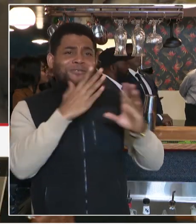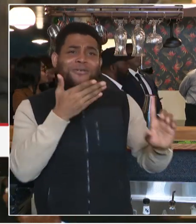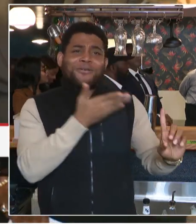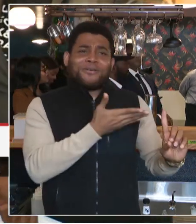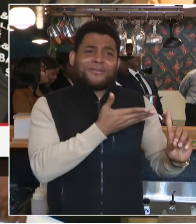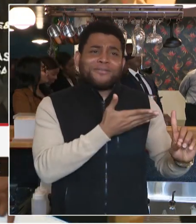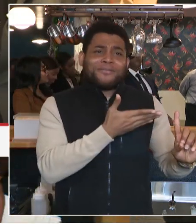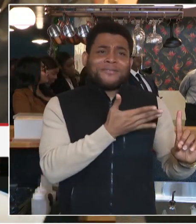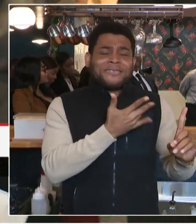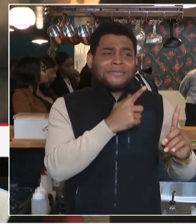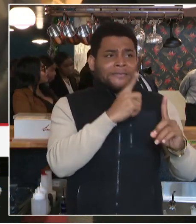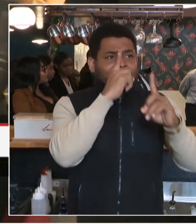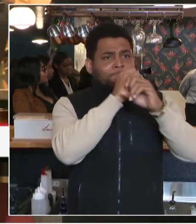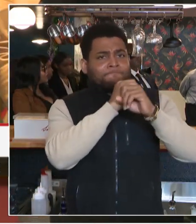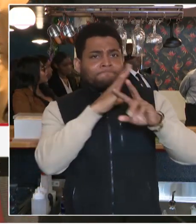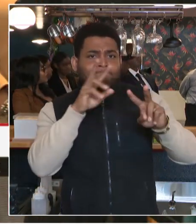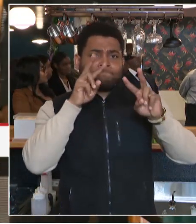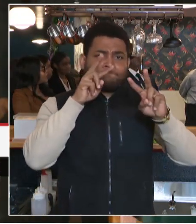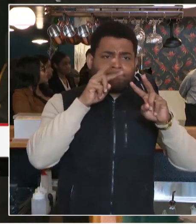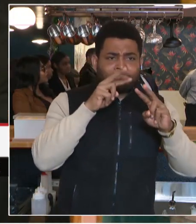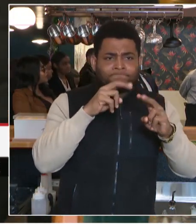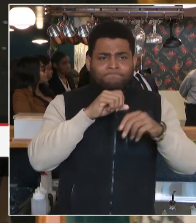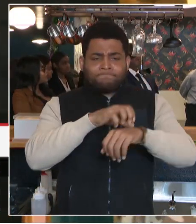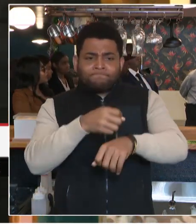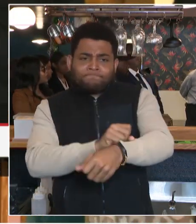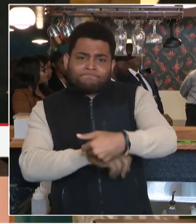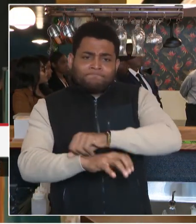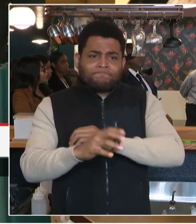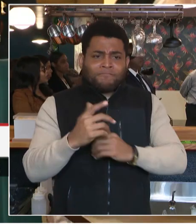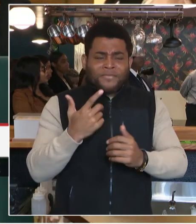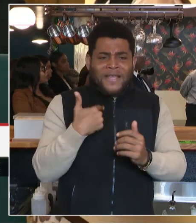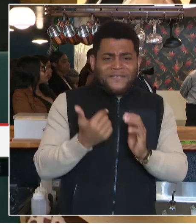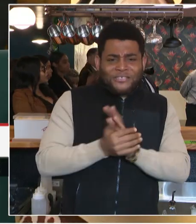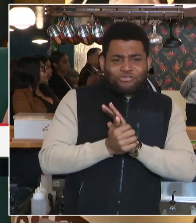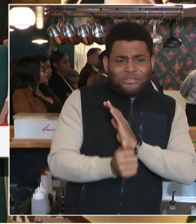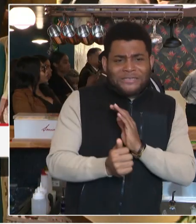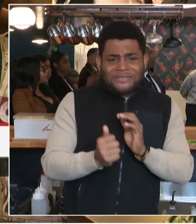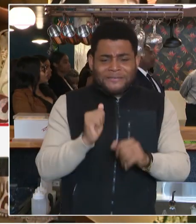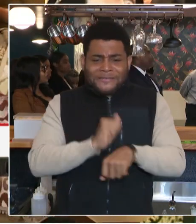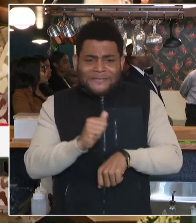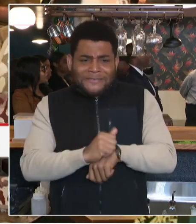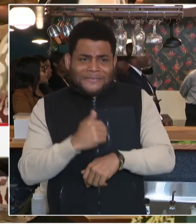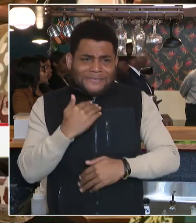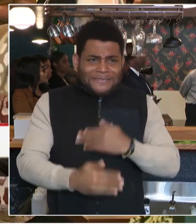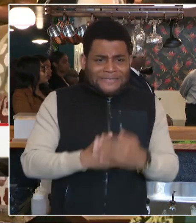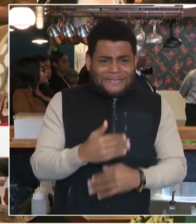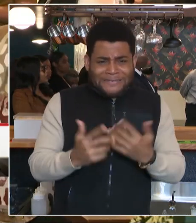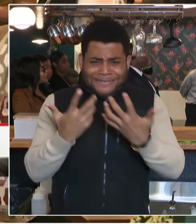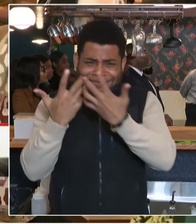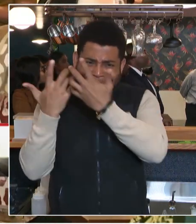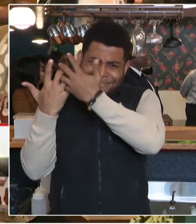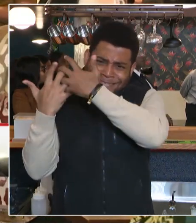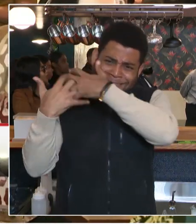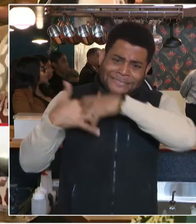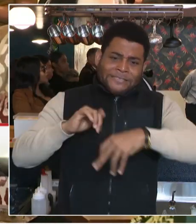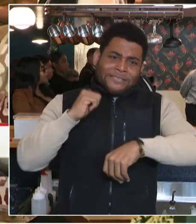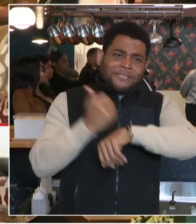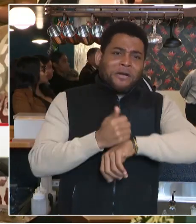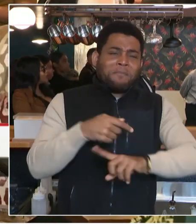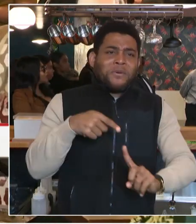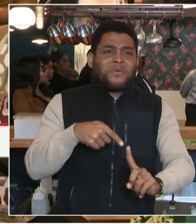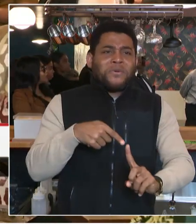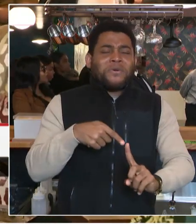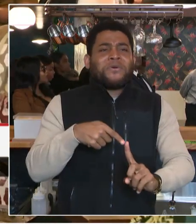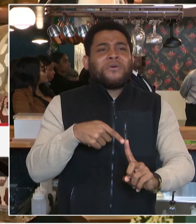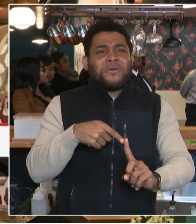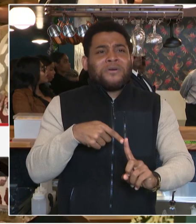the know-how to execute. And here we are getting, you said it, getting from when you started with the concept to today